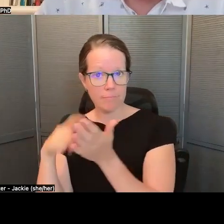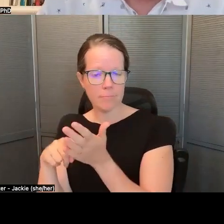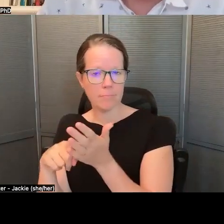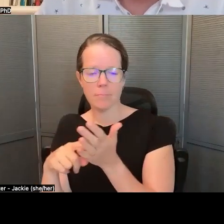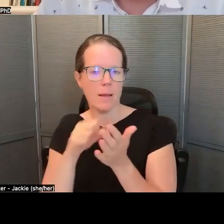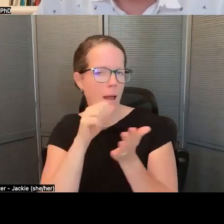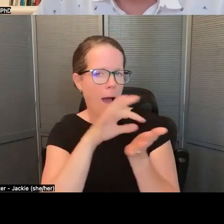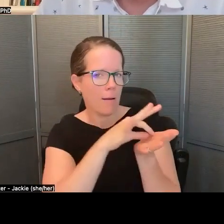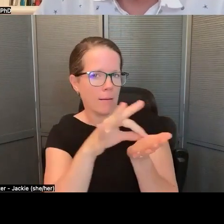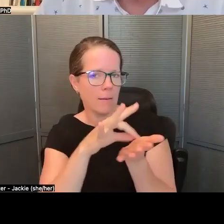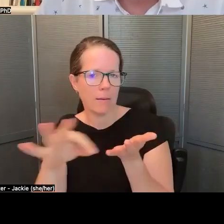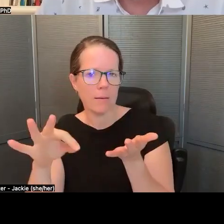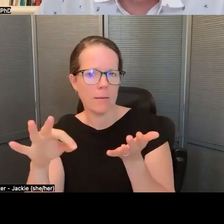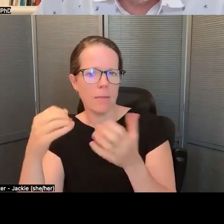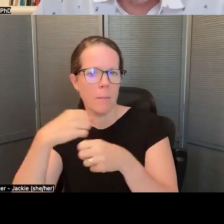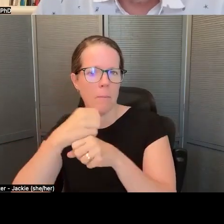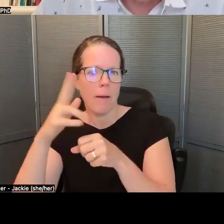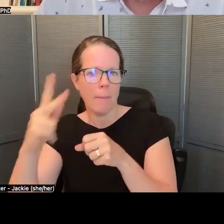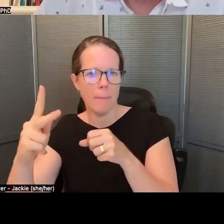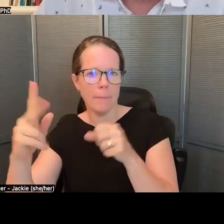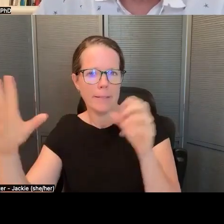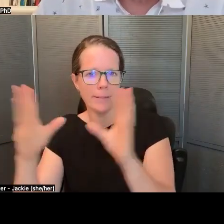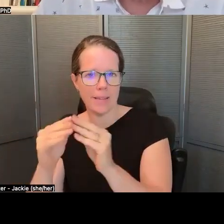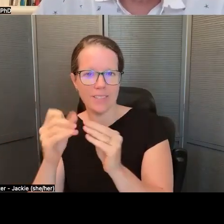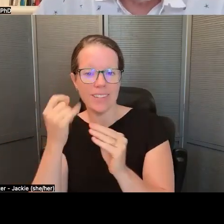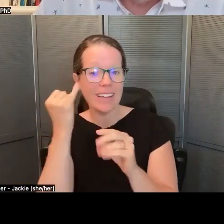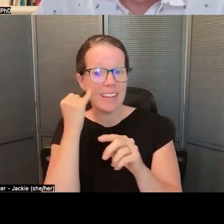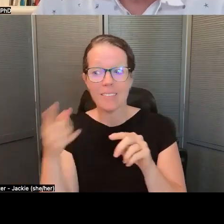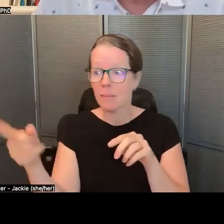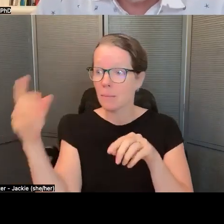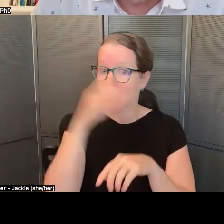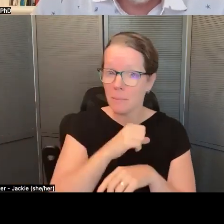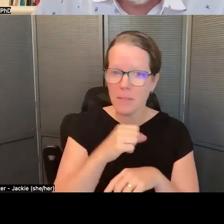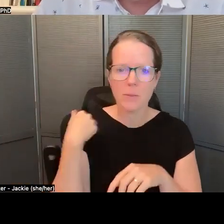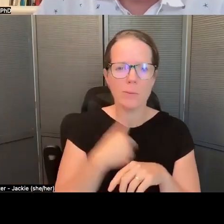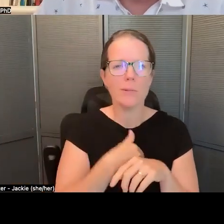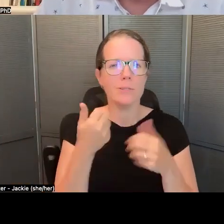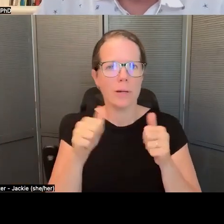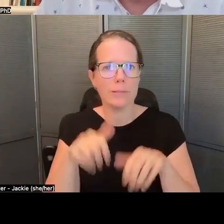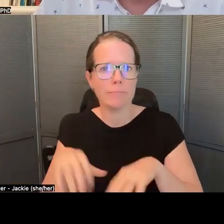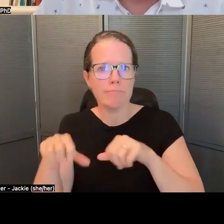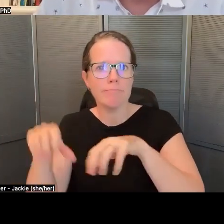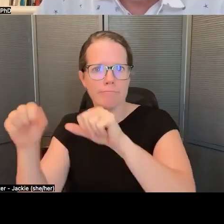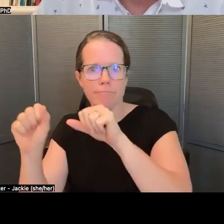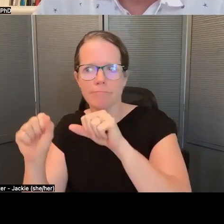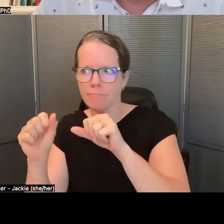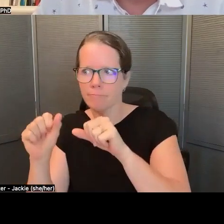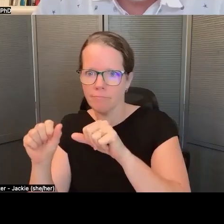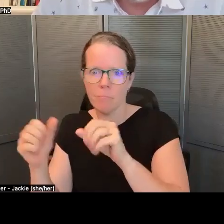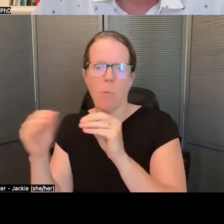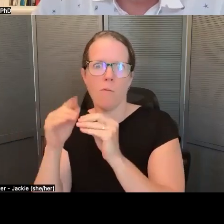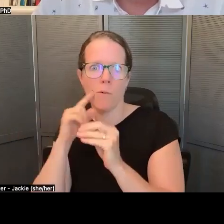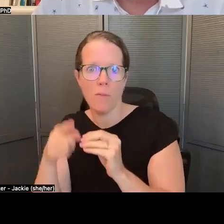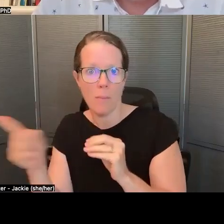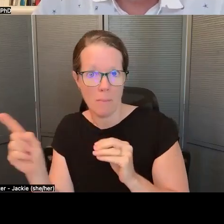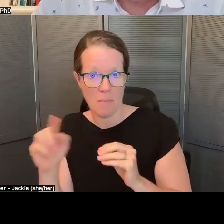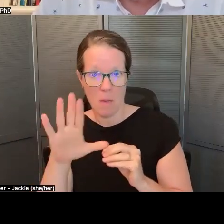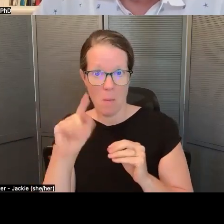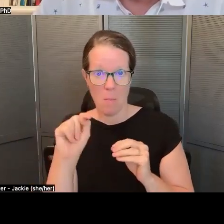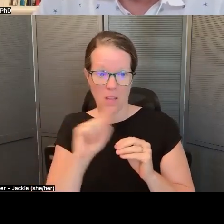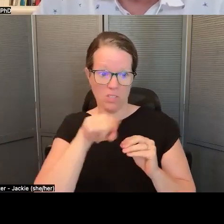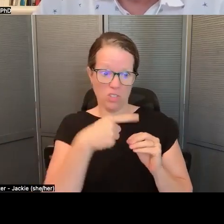to have makeup sessions for people who can't make a particular session, but the attendance rate has been an astounding